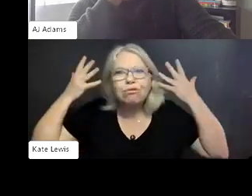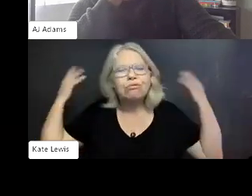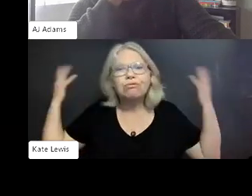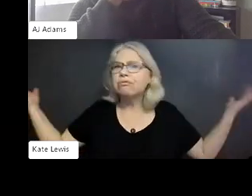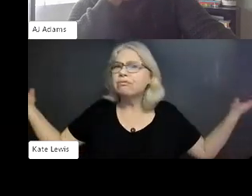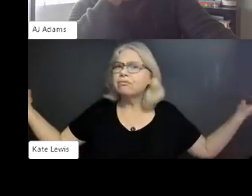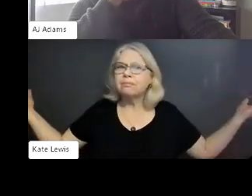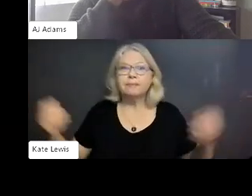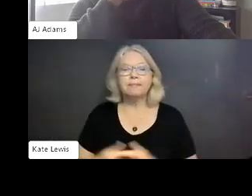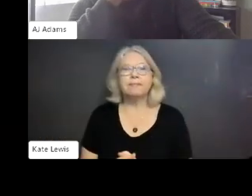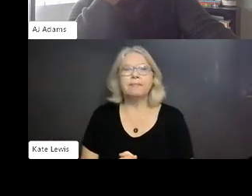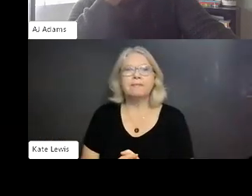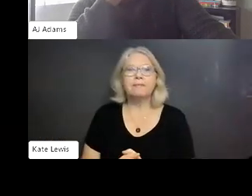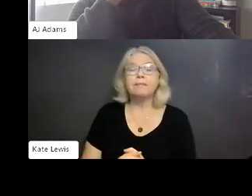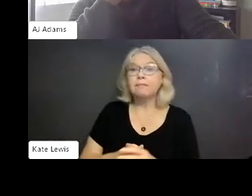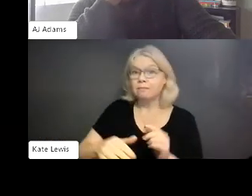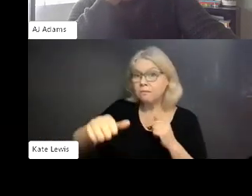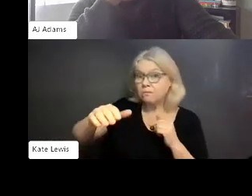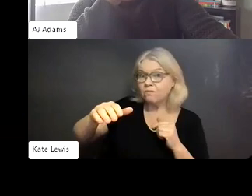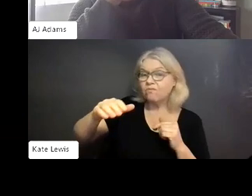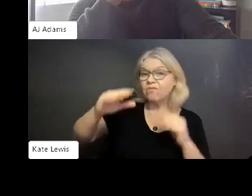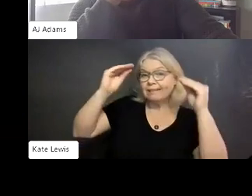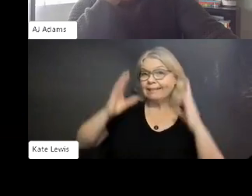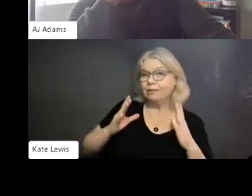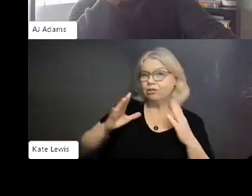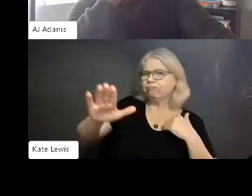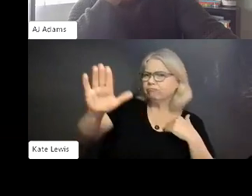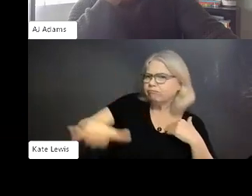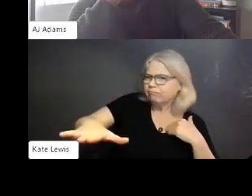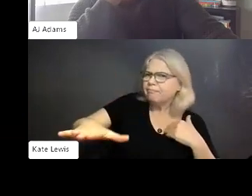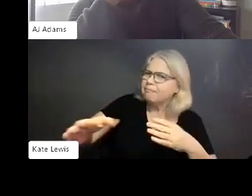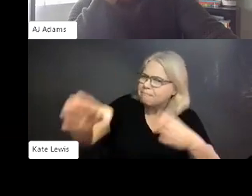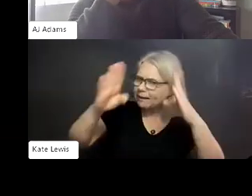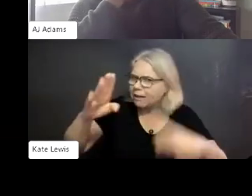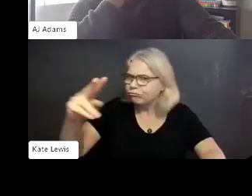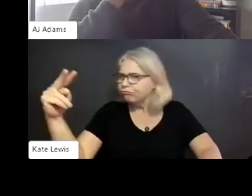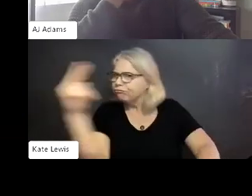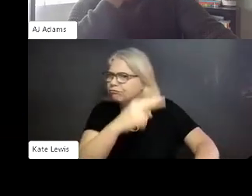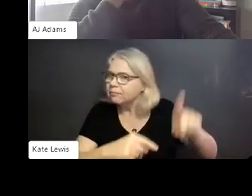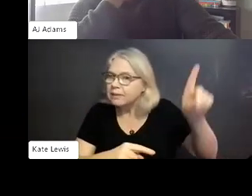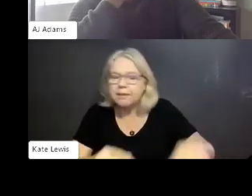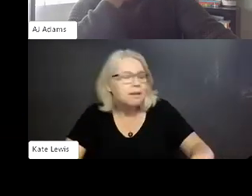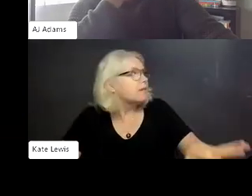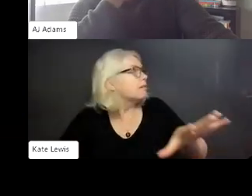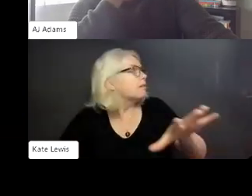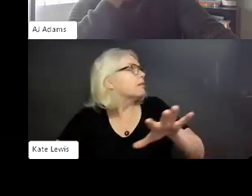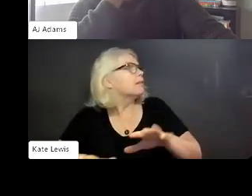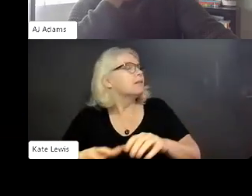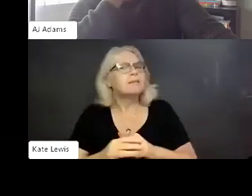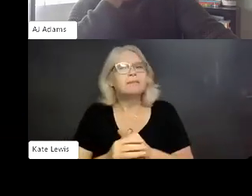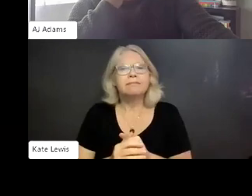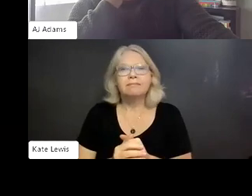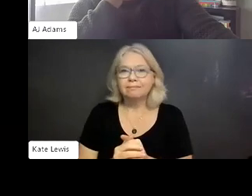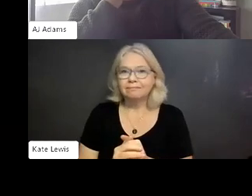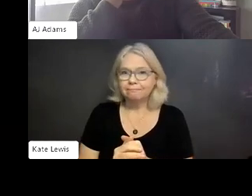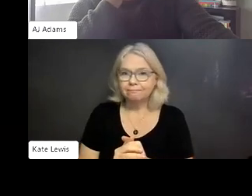Mr. Lai, the lesson is on the board. And with it, the things that once defined me. We're just